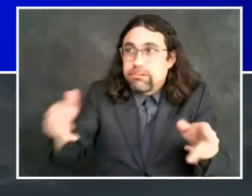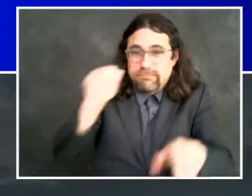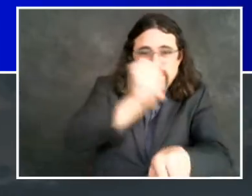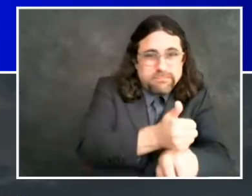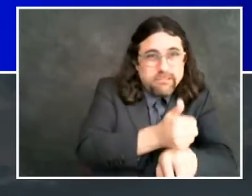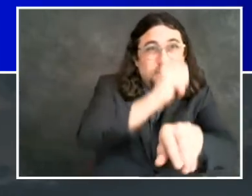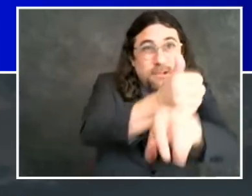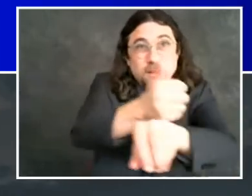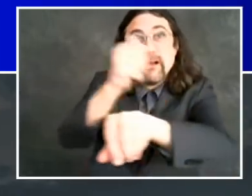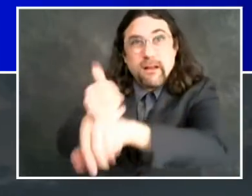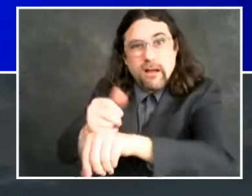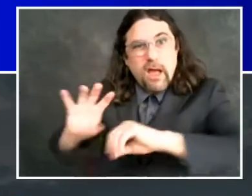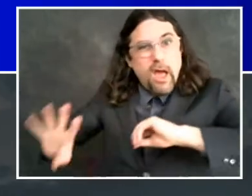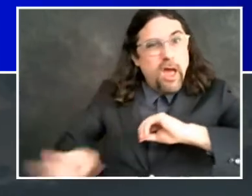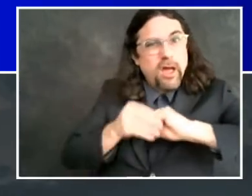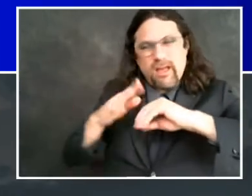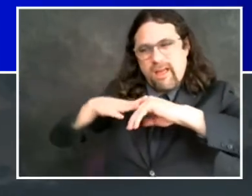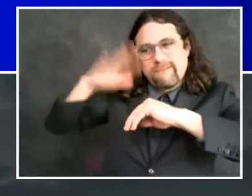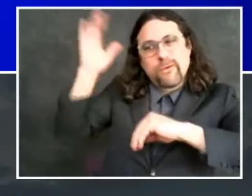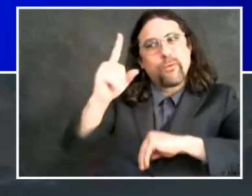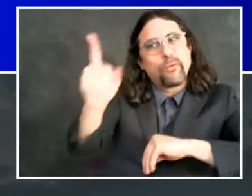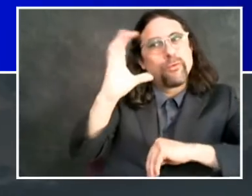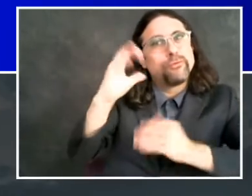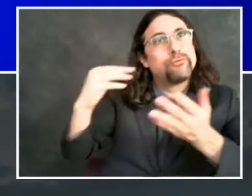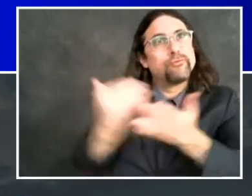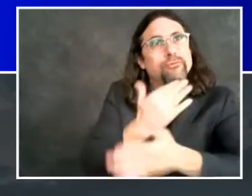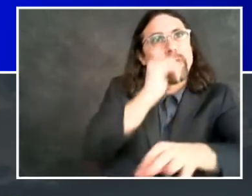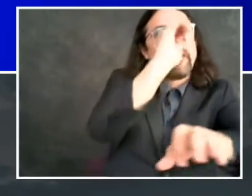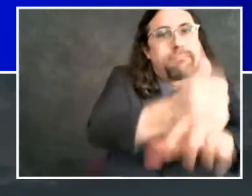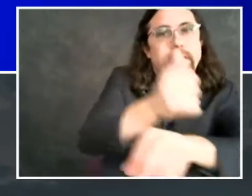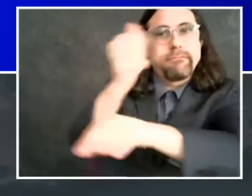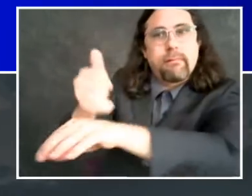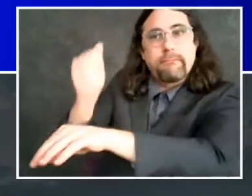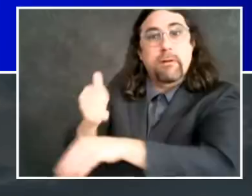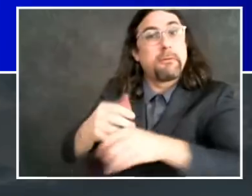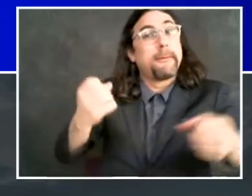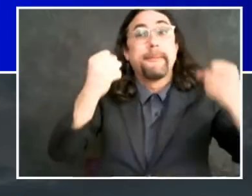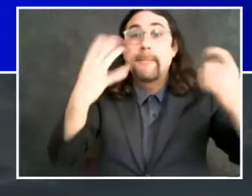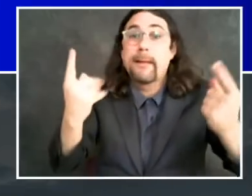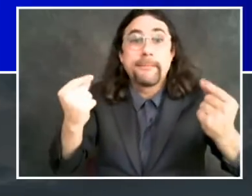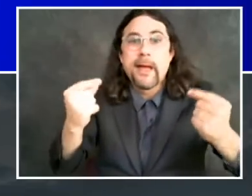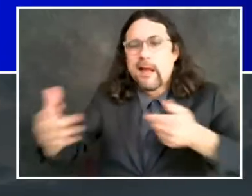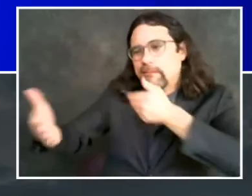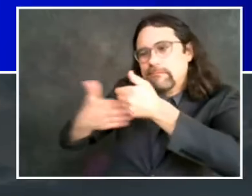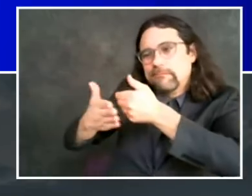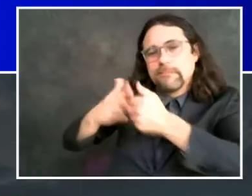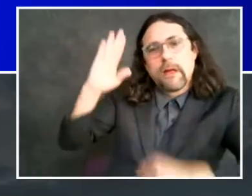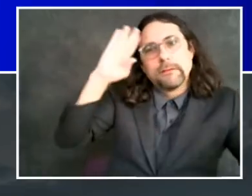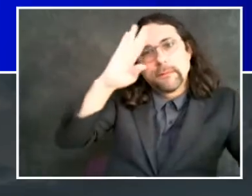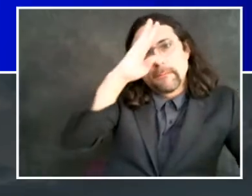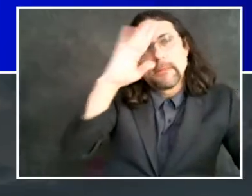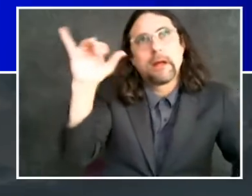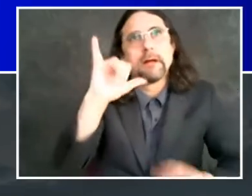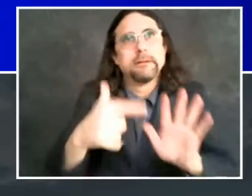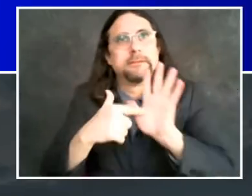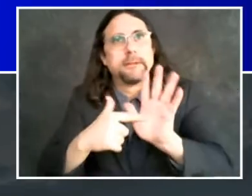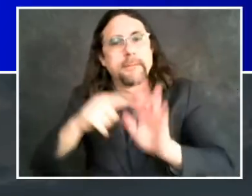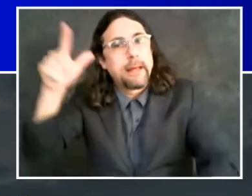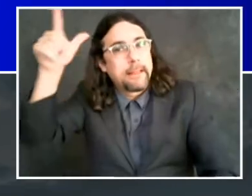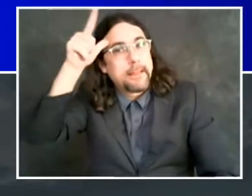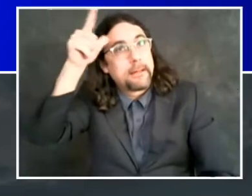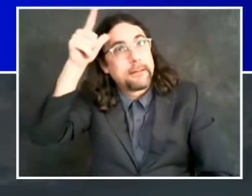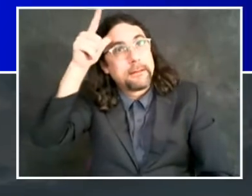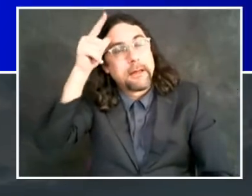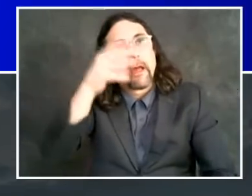key locations that have been in the front line of this crisis, including Lincoln Hospital and Harlem Hospital. And it will